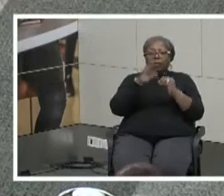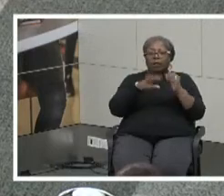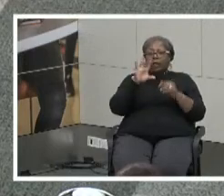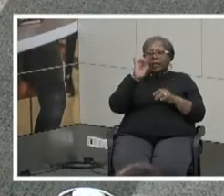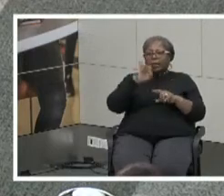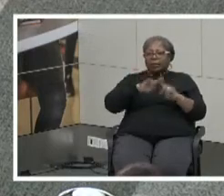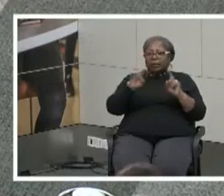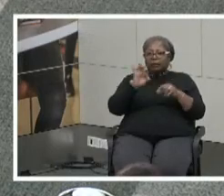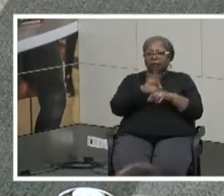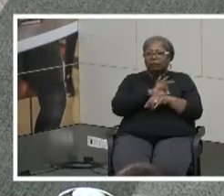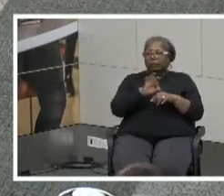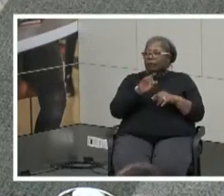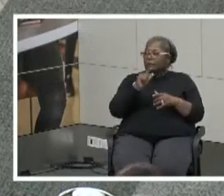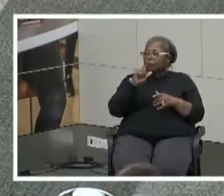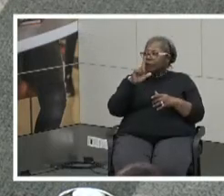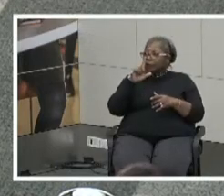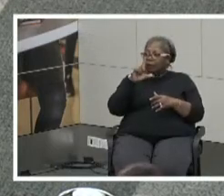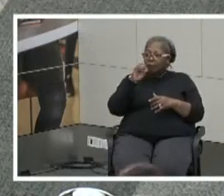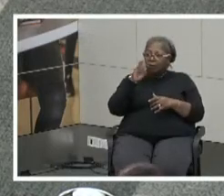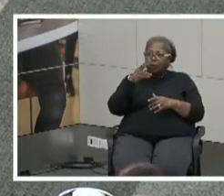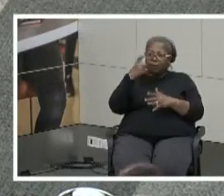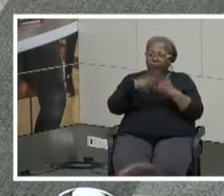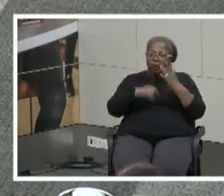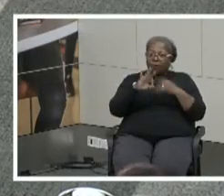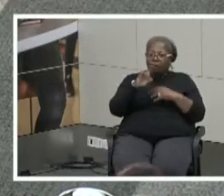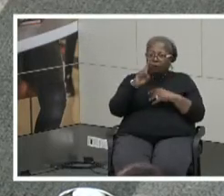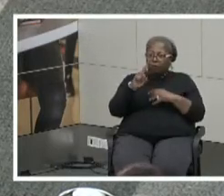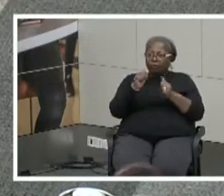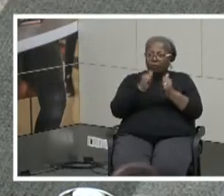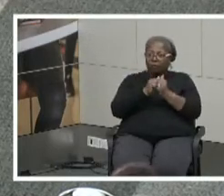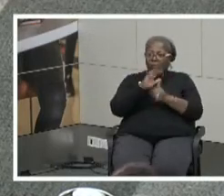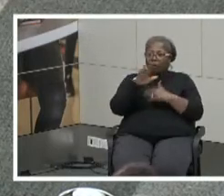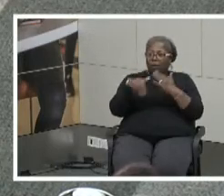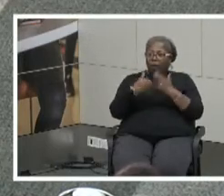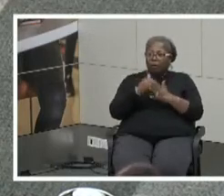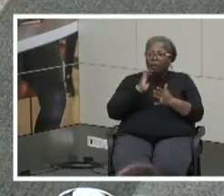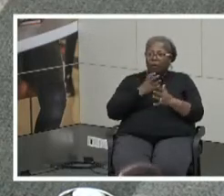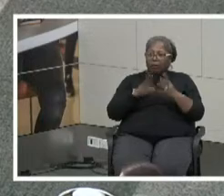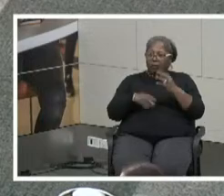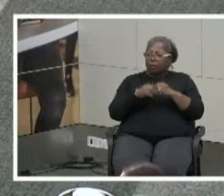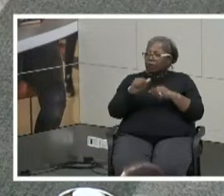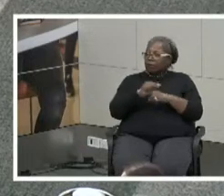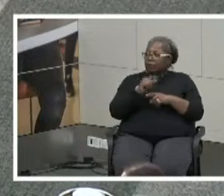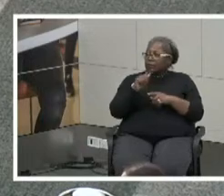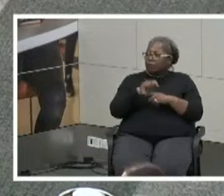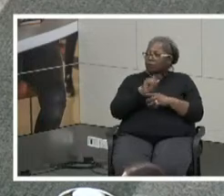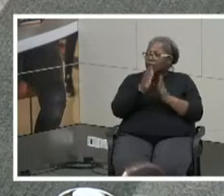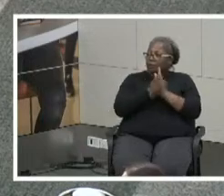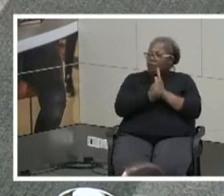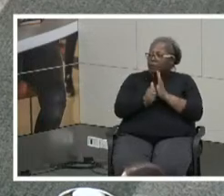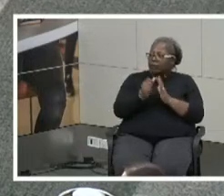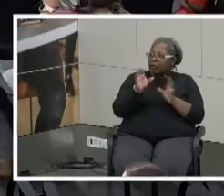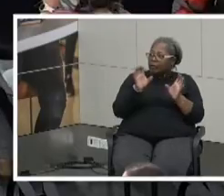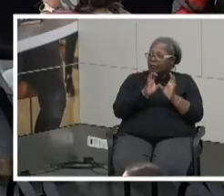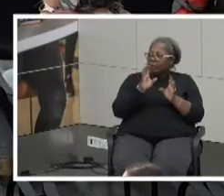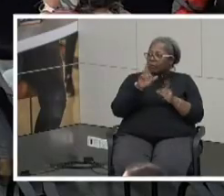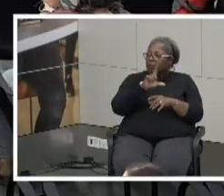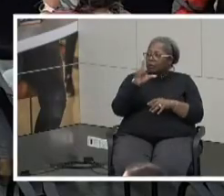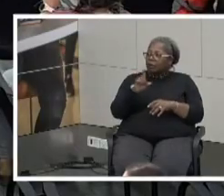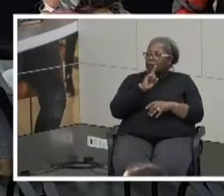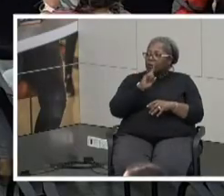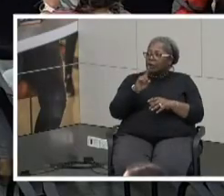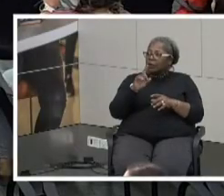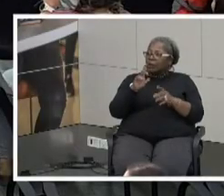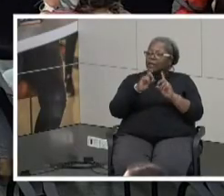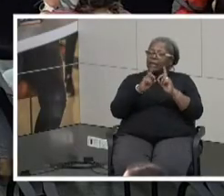positions for the low low price of one with all our additional training experience and skills certified libr